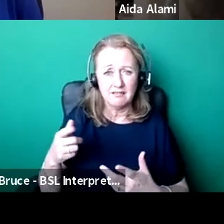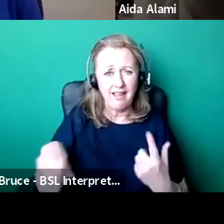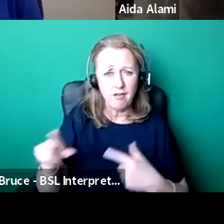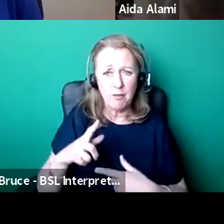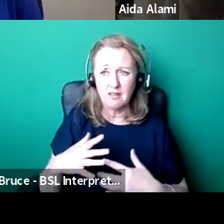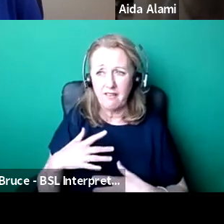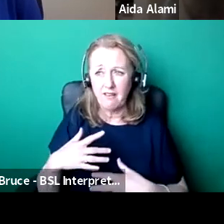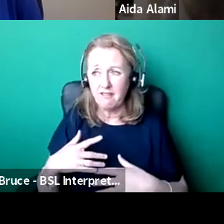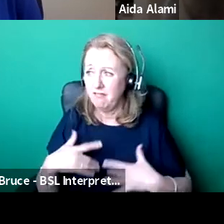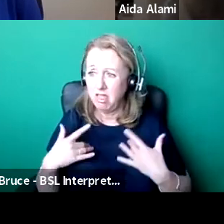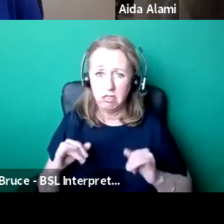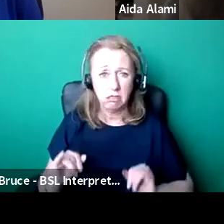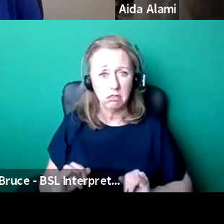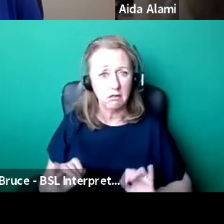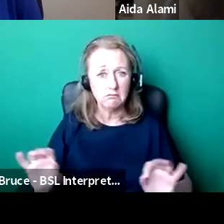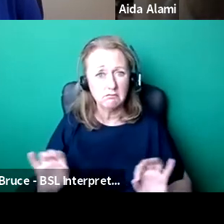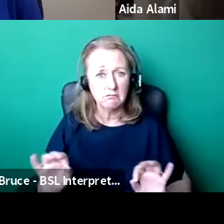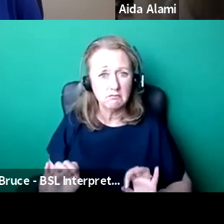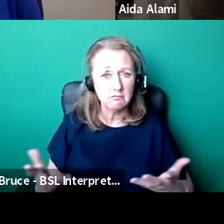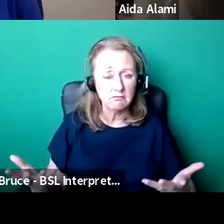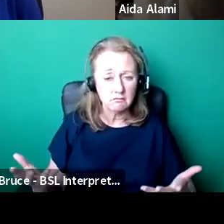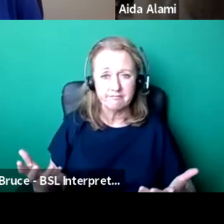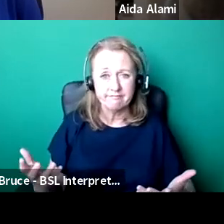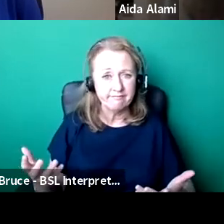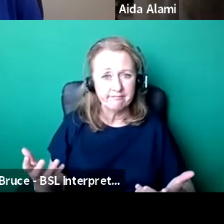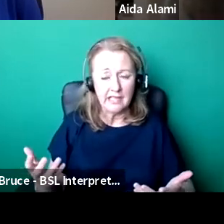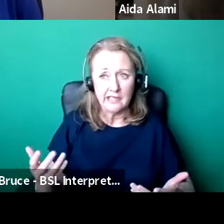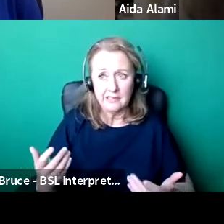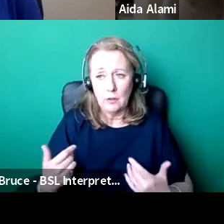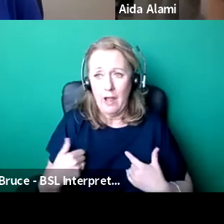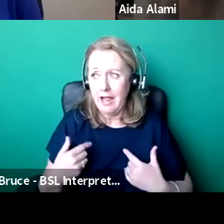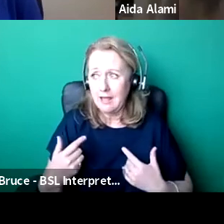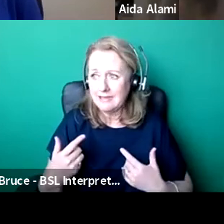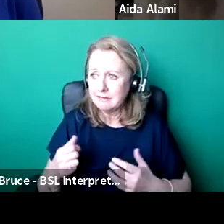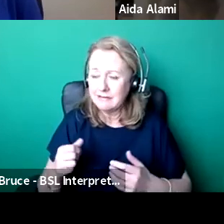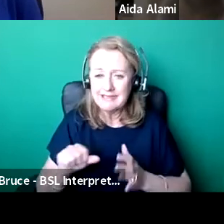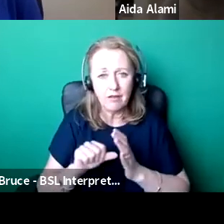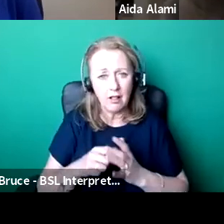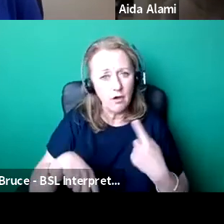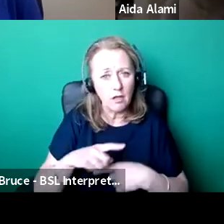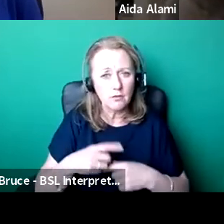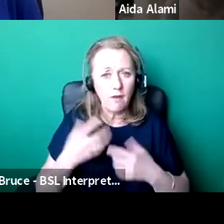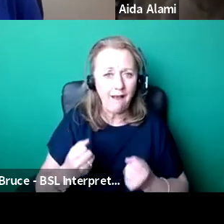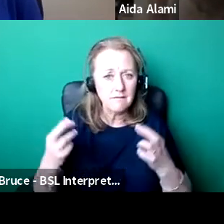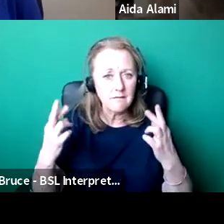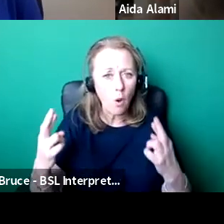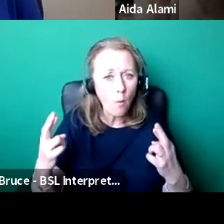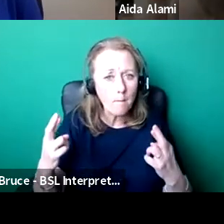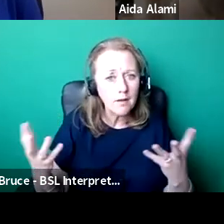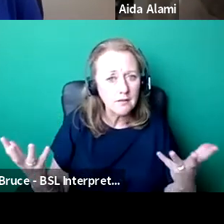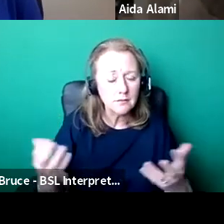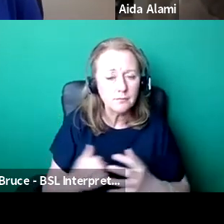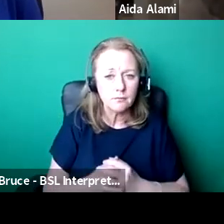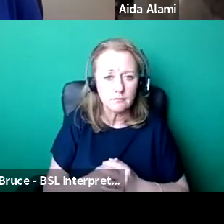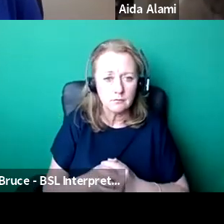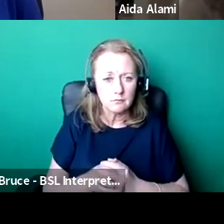in response to those crackdowns, it's very hard to be hopeful. I don't know if Iman or Heba, you want to add anything? And